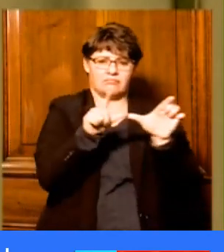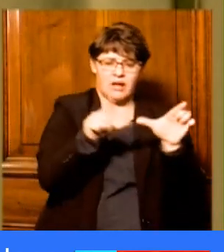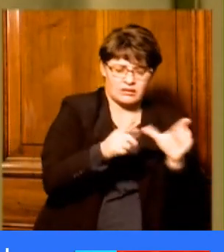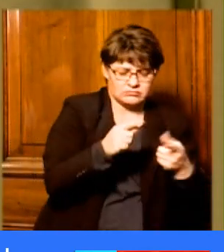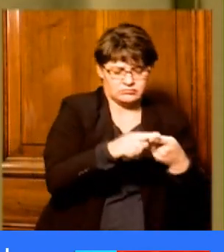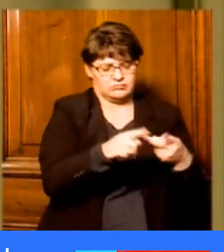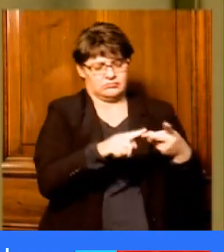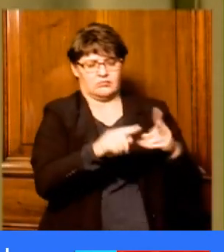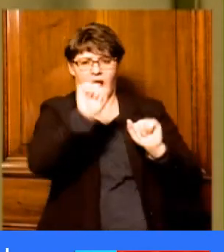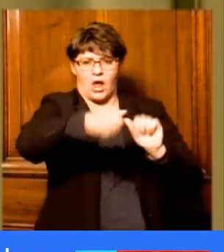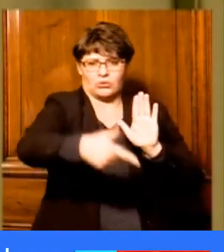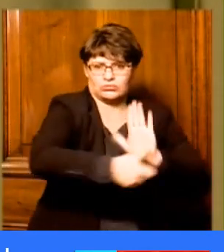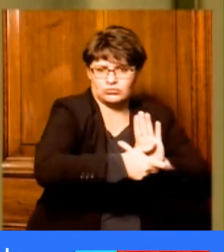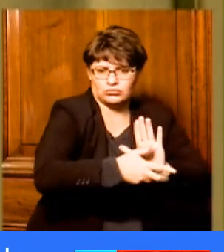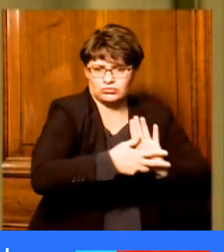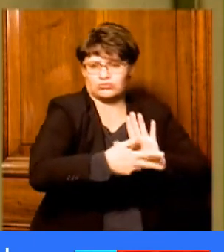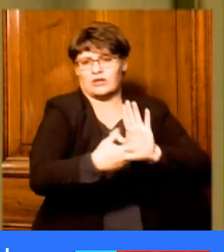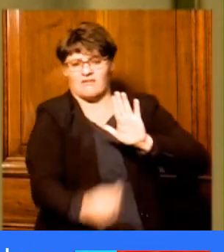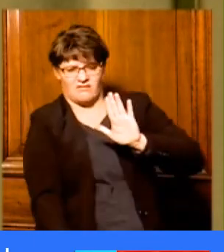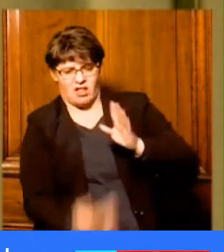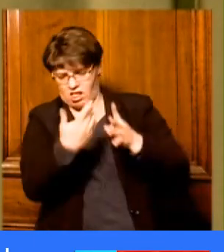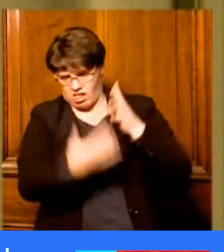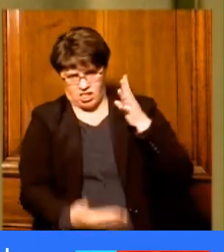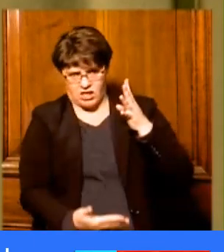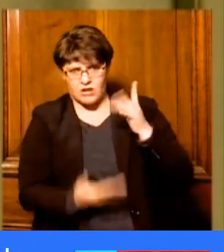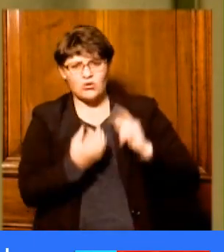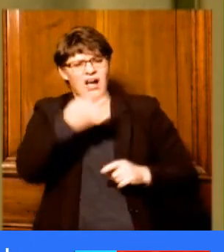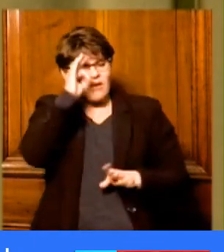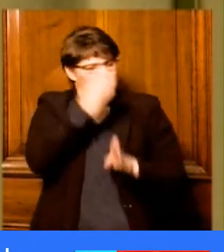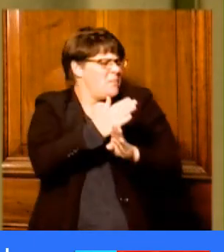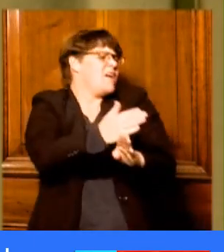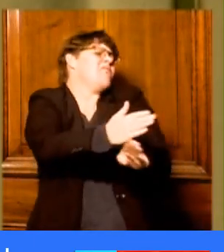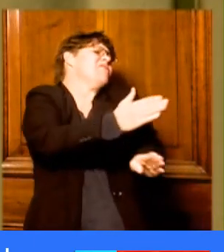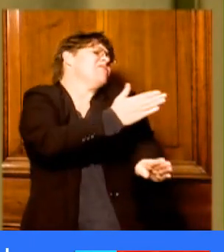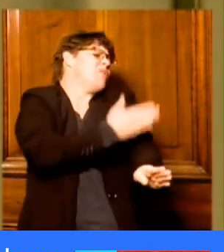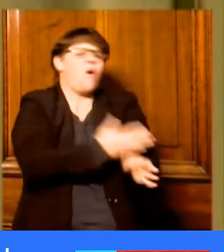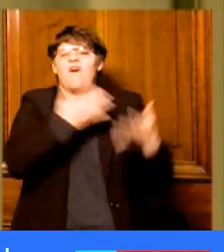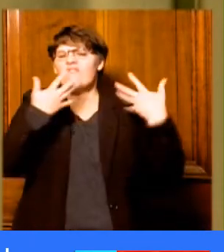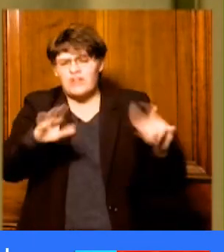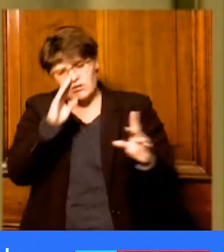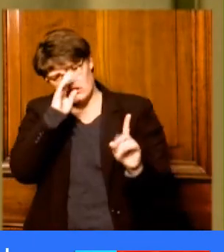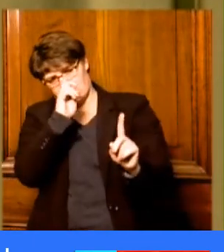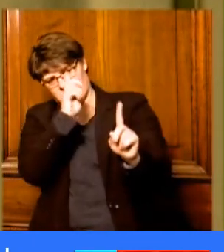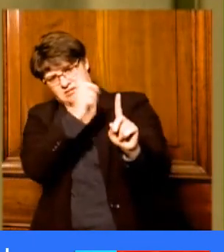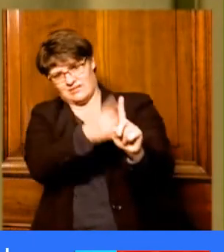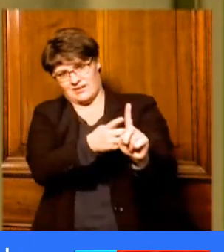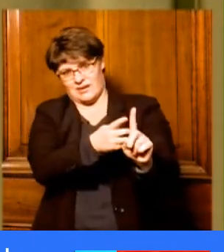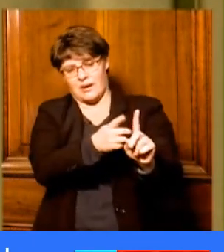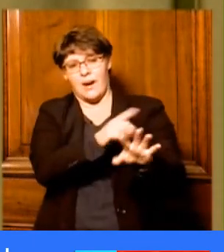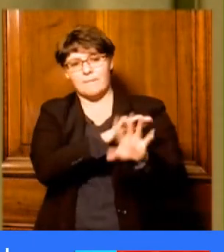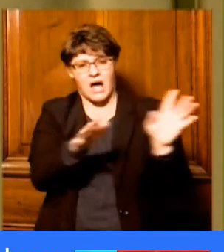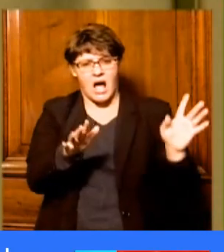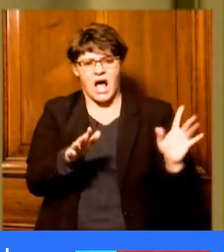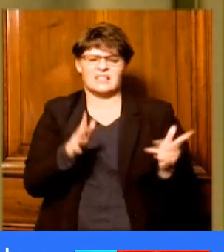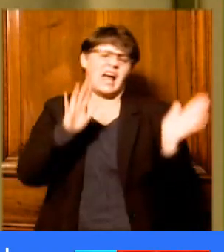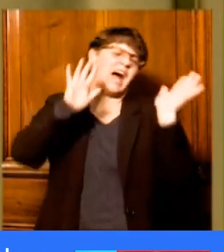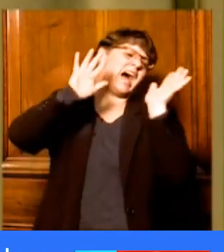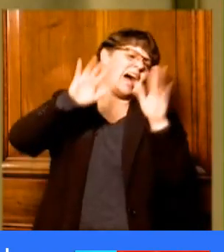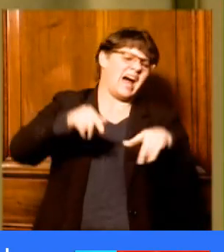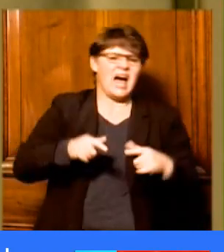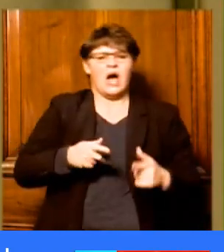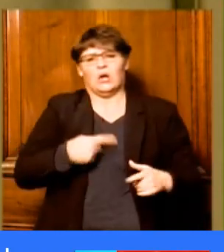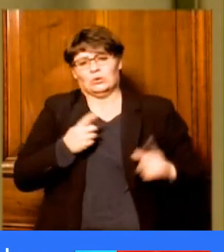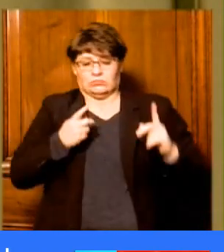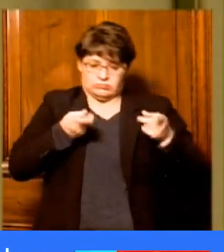terms of everything. So government had gone before in this direction, but had taken half-hearted measures in